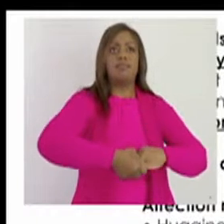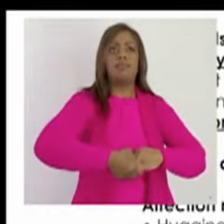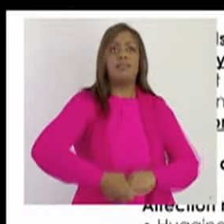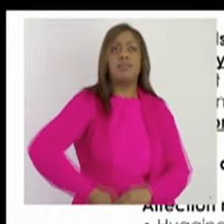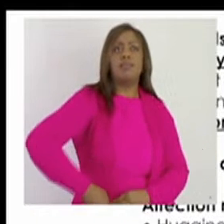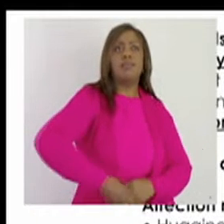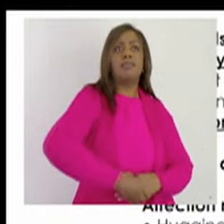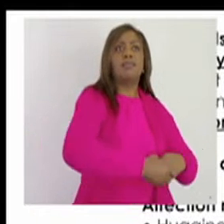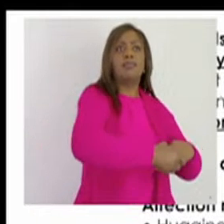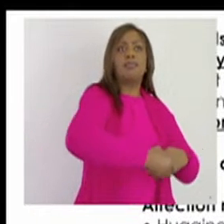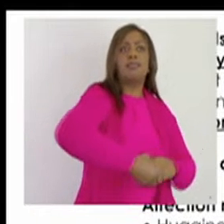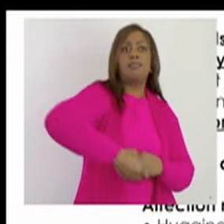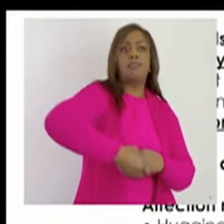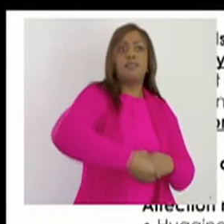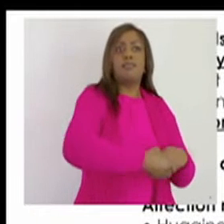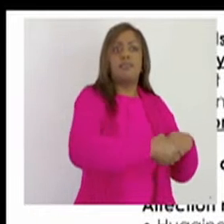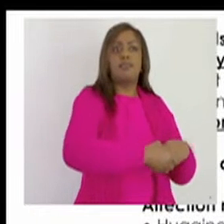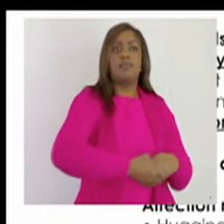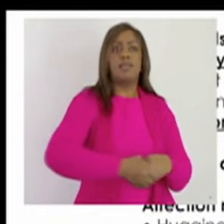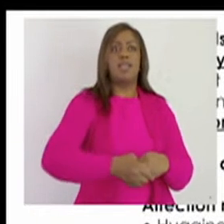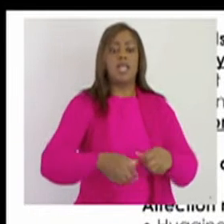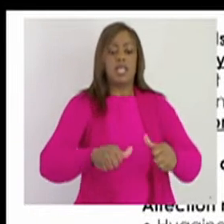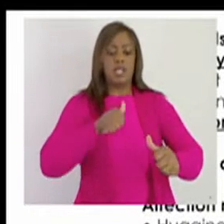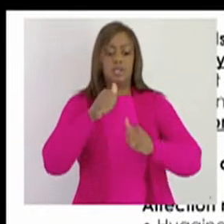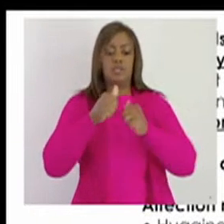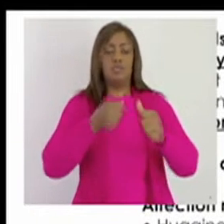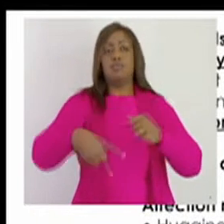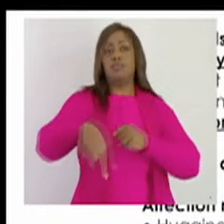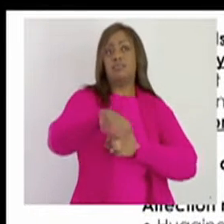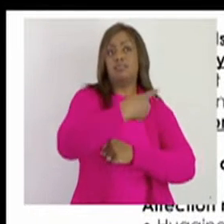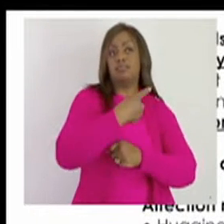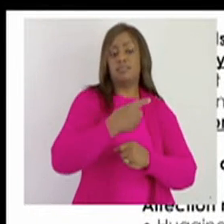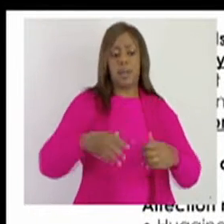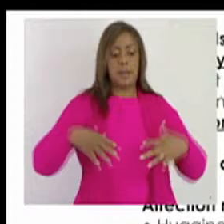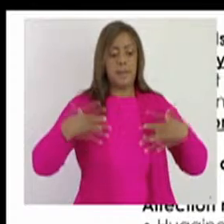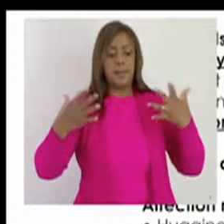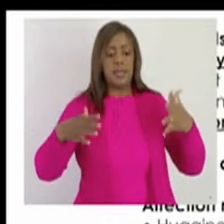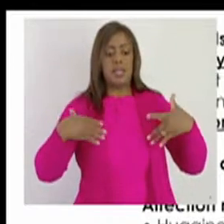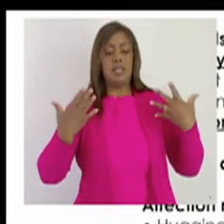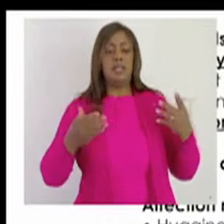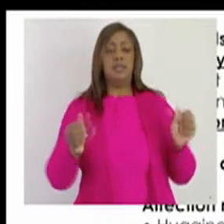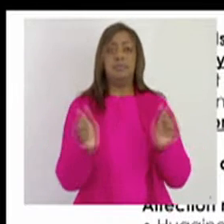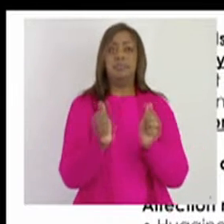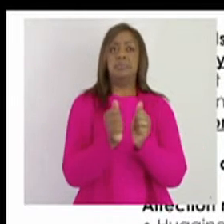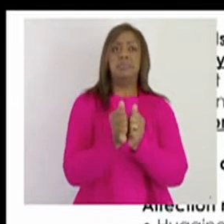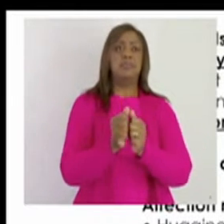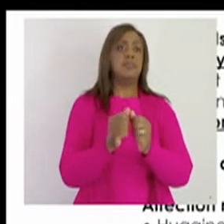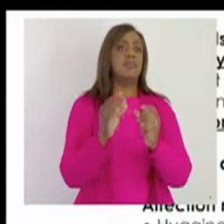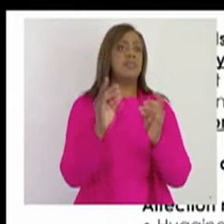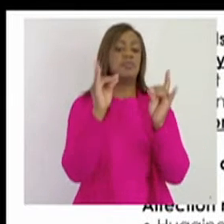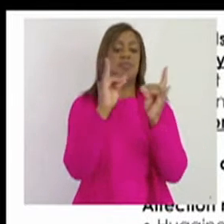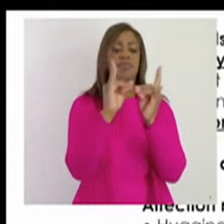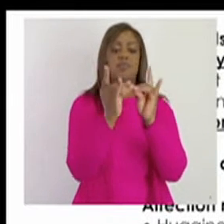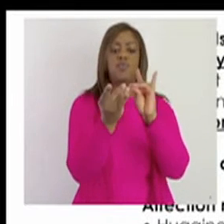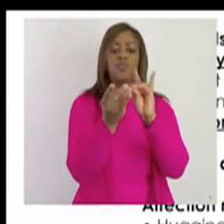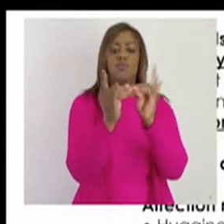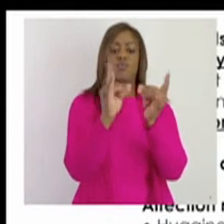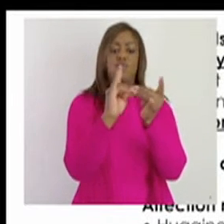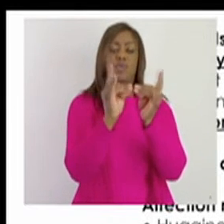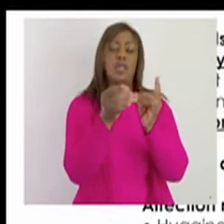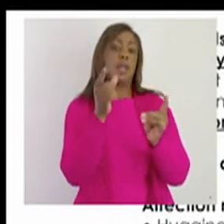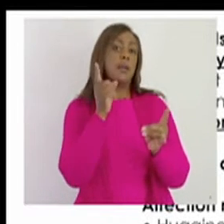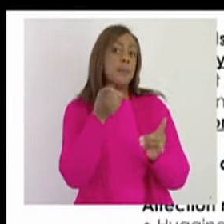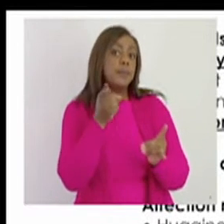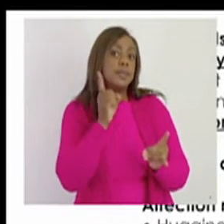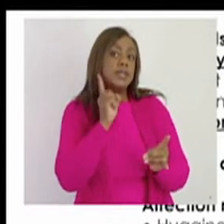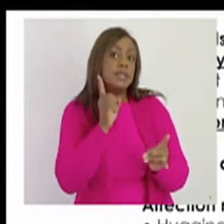arm, having picnics, having fun together, kissing. But then as you are kissing, you must take some cautions,